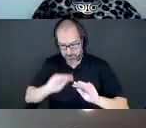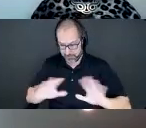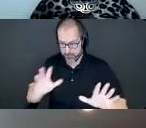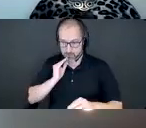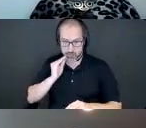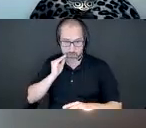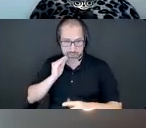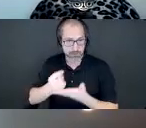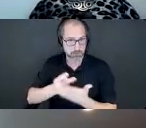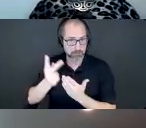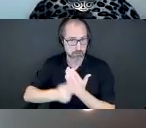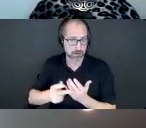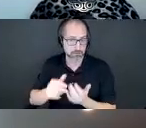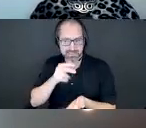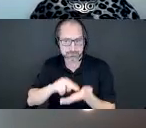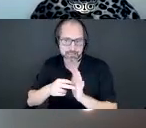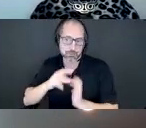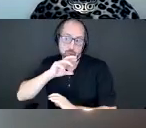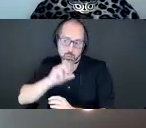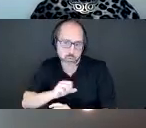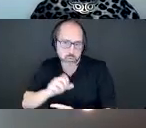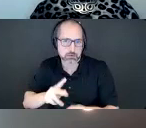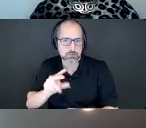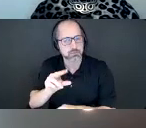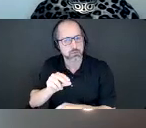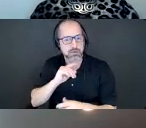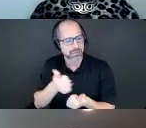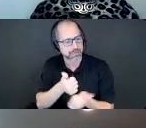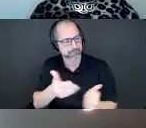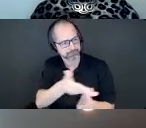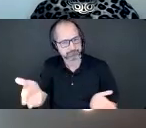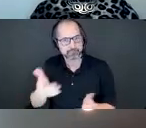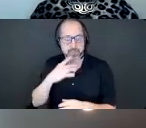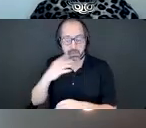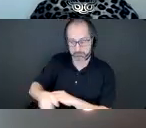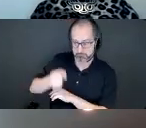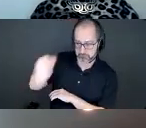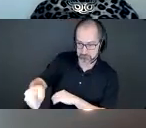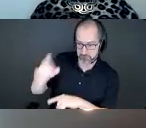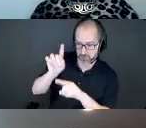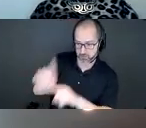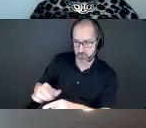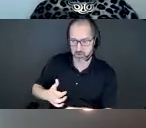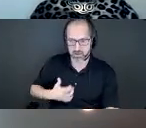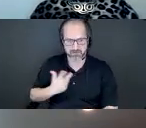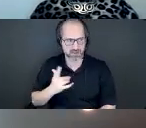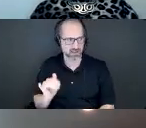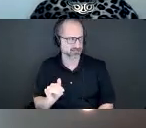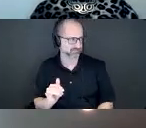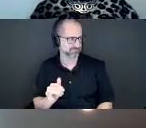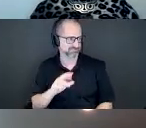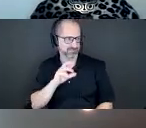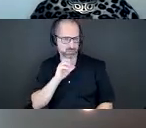specific. What tends to happen though is that when they go, they feel like, you know, they're the grandpa in a kid's party kind of